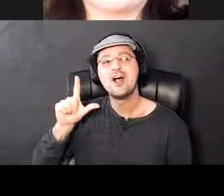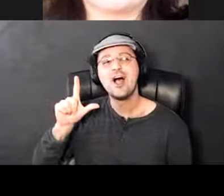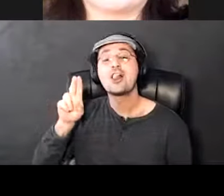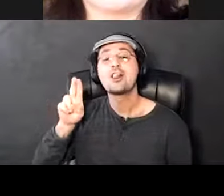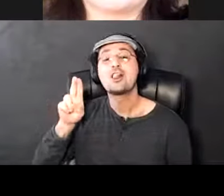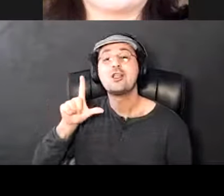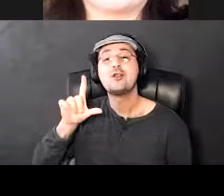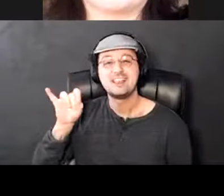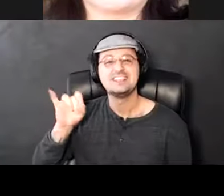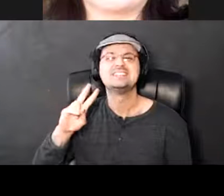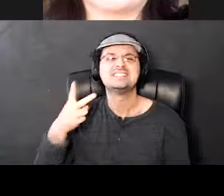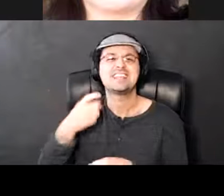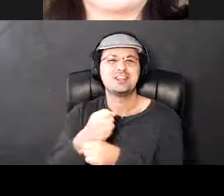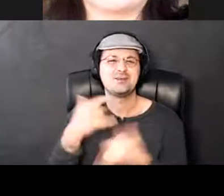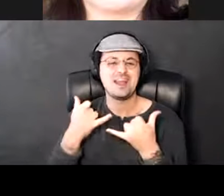biology PhD student